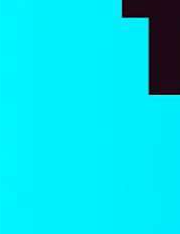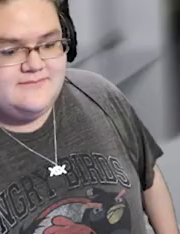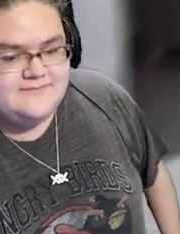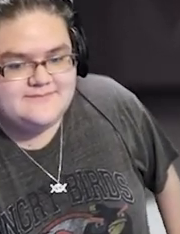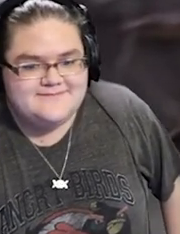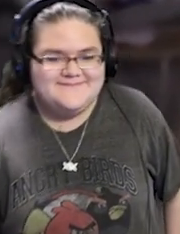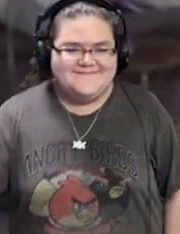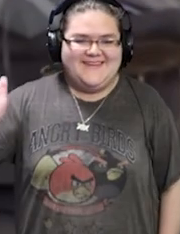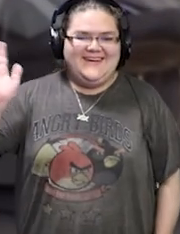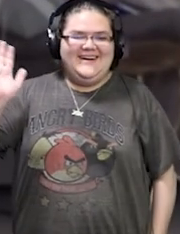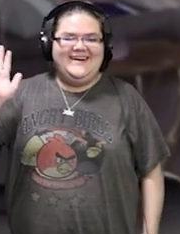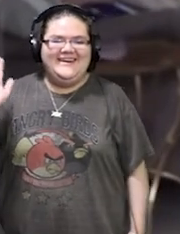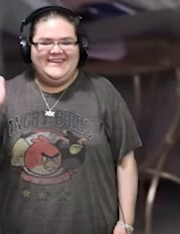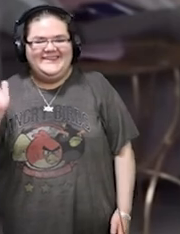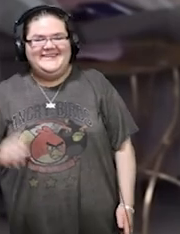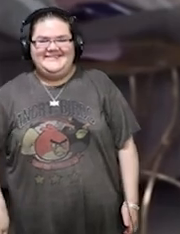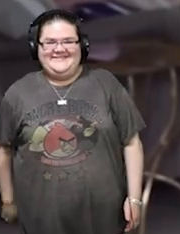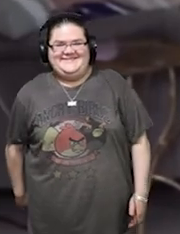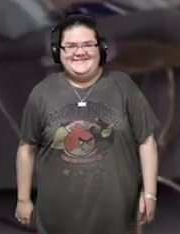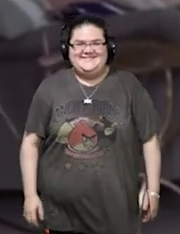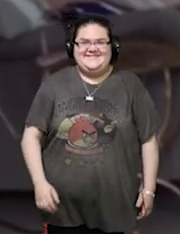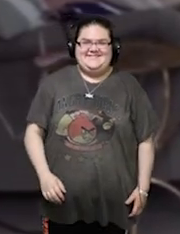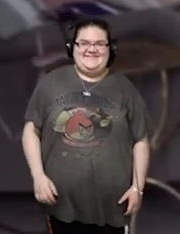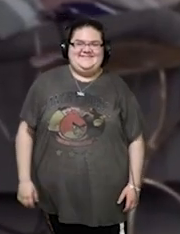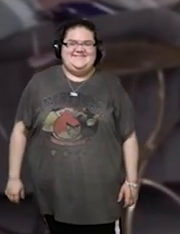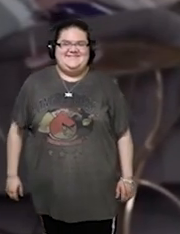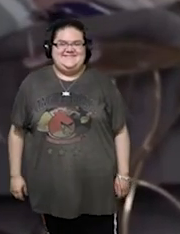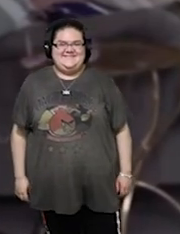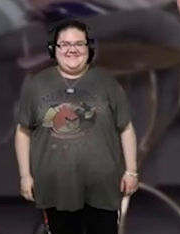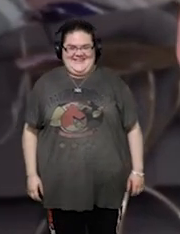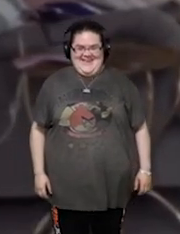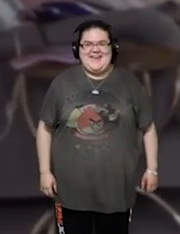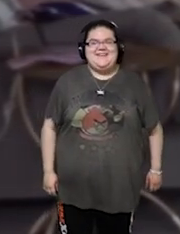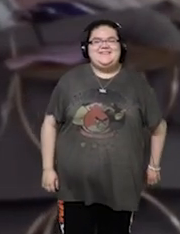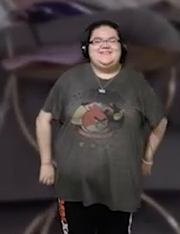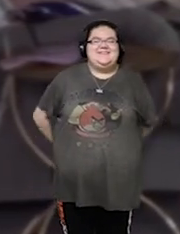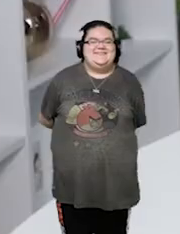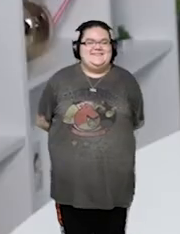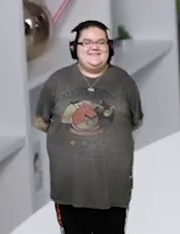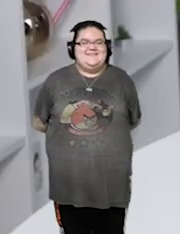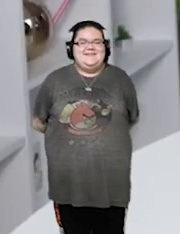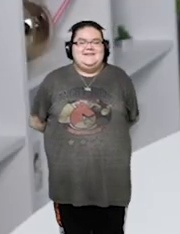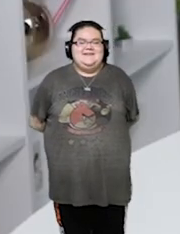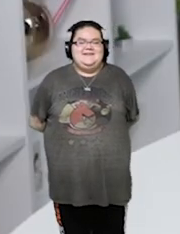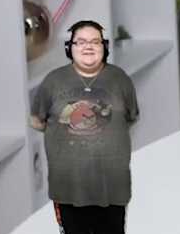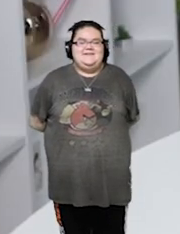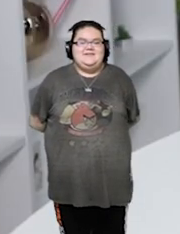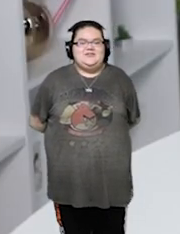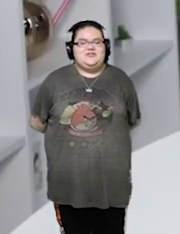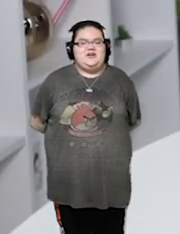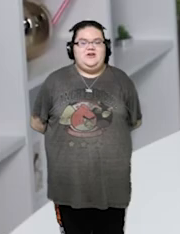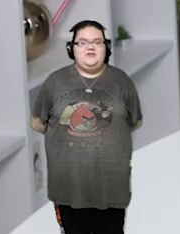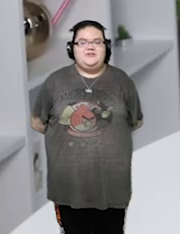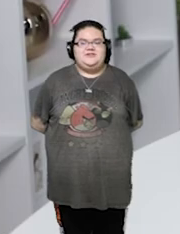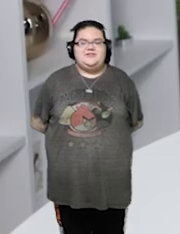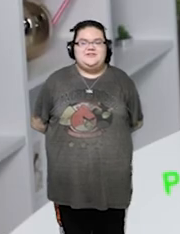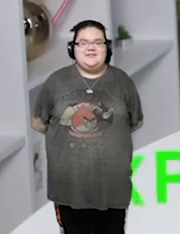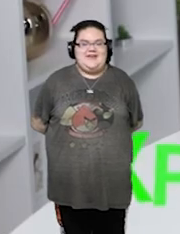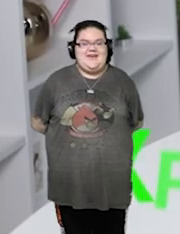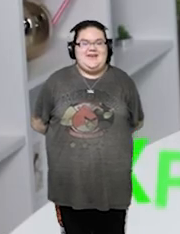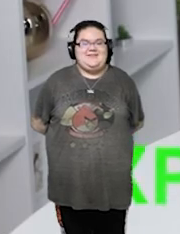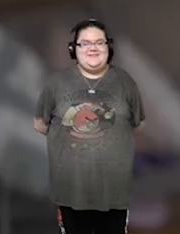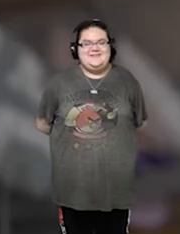let's go. Hello, hello, hello. Hi. Welcome today to another Zirka Thursday. Today we are taking on a nice little challenge of a cheap